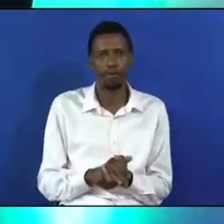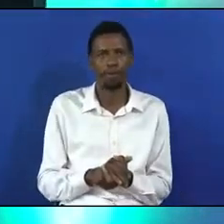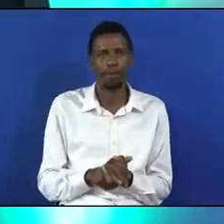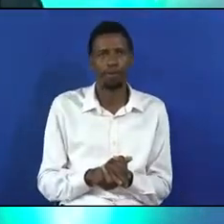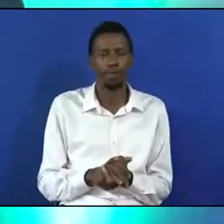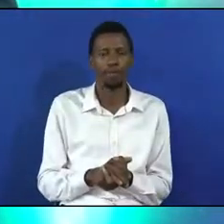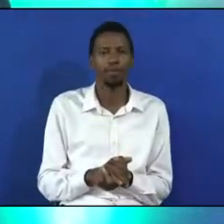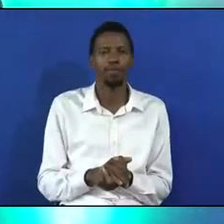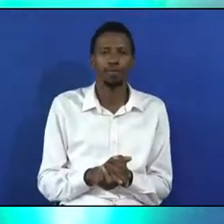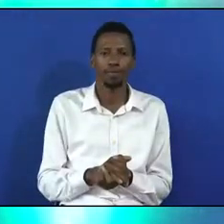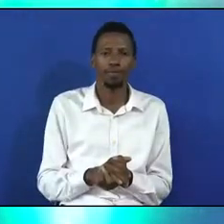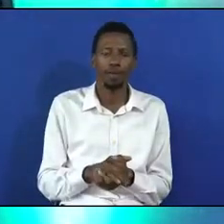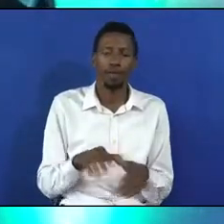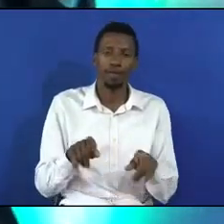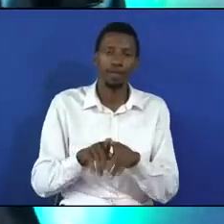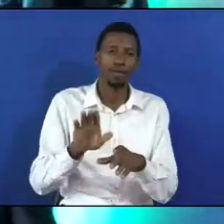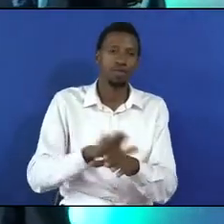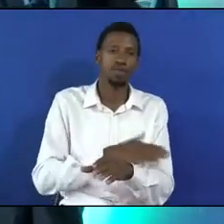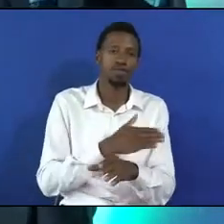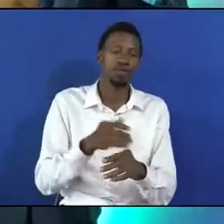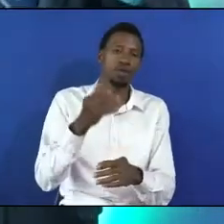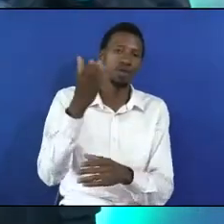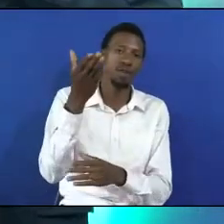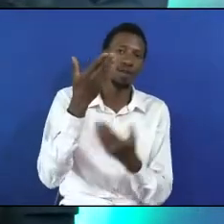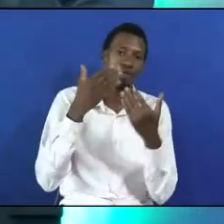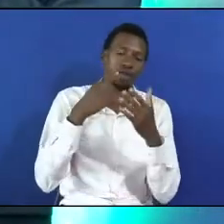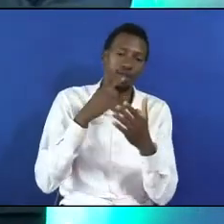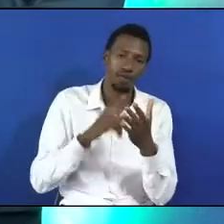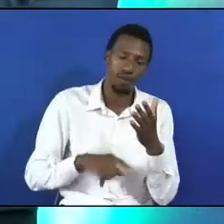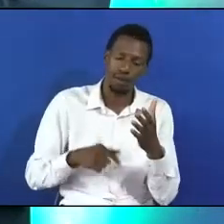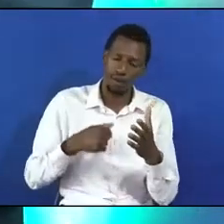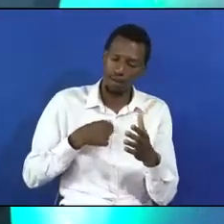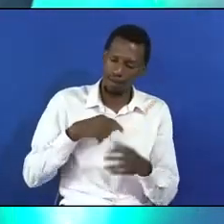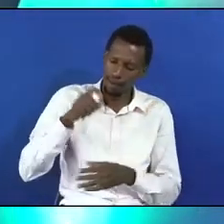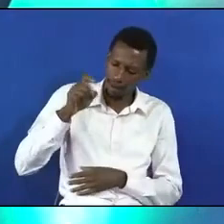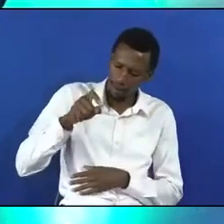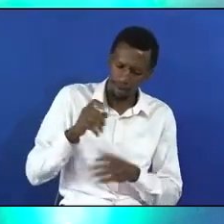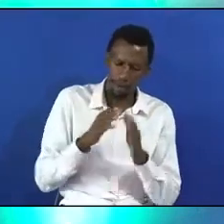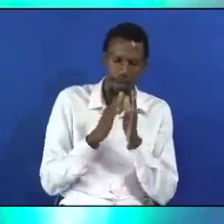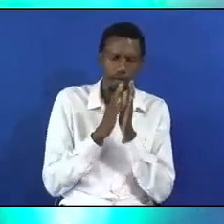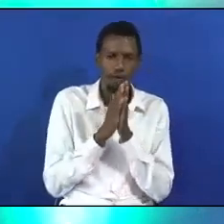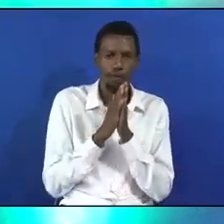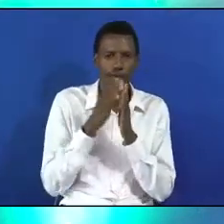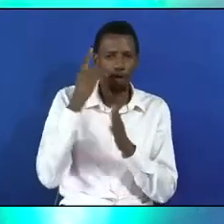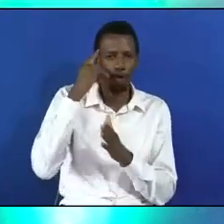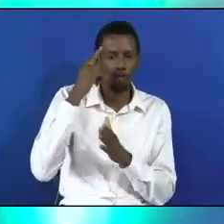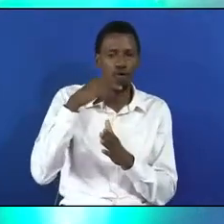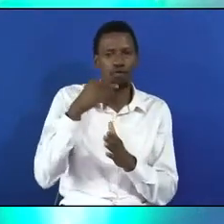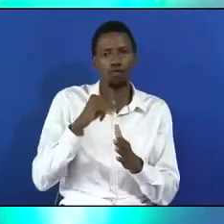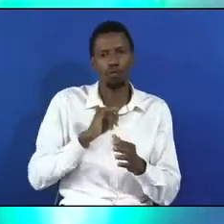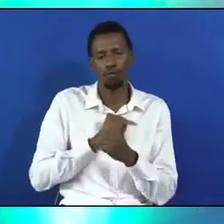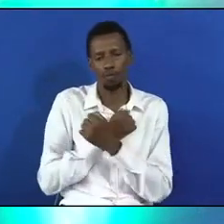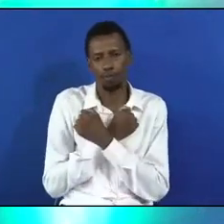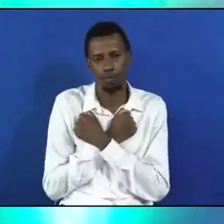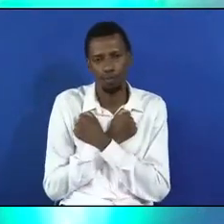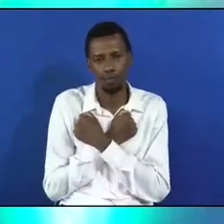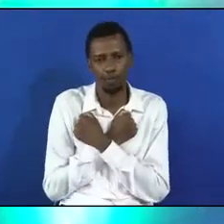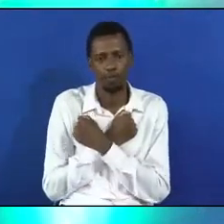I need the prayers of those who do what? I love. We need to hold one another's